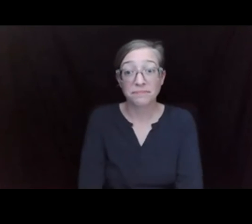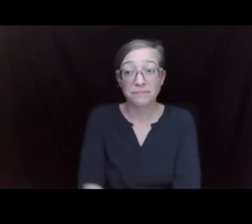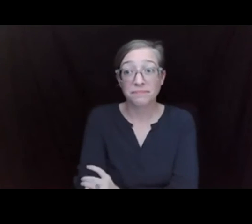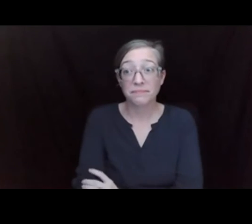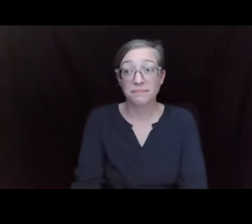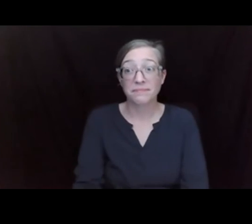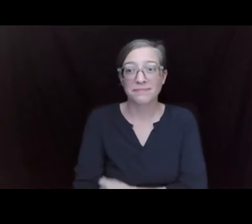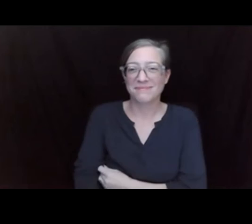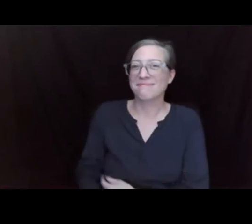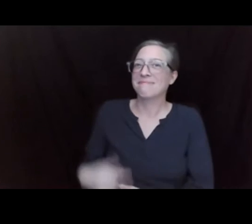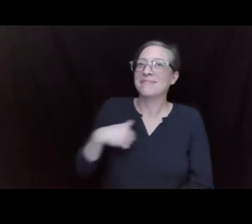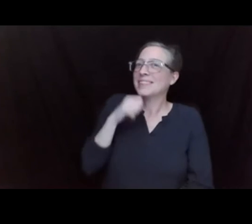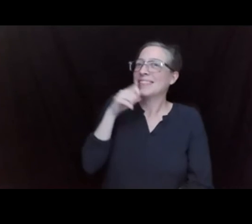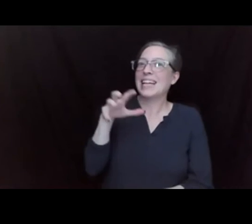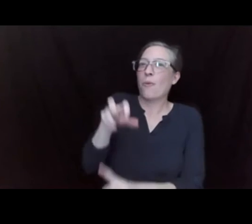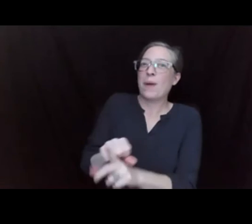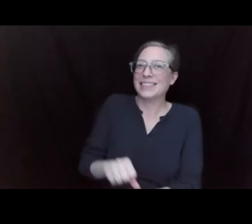don't bite.